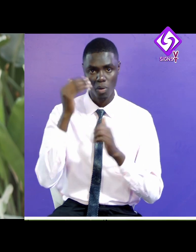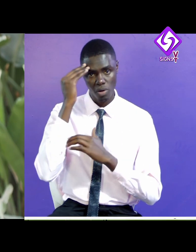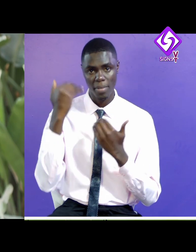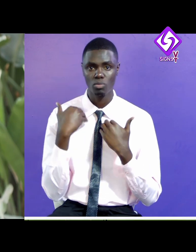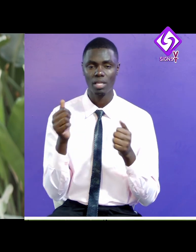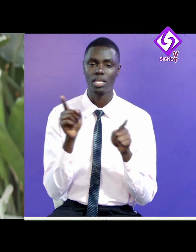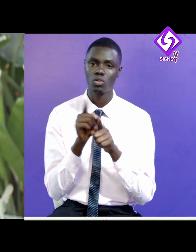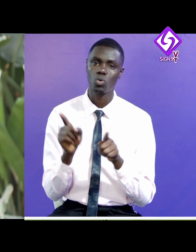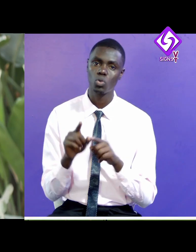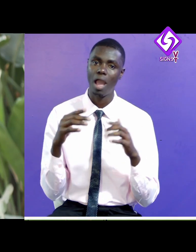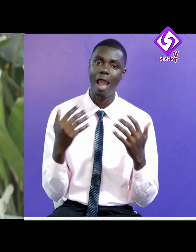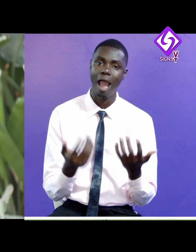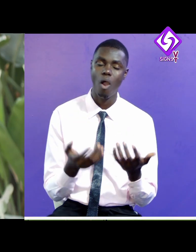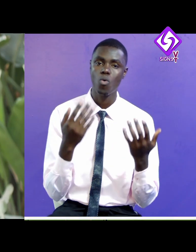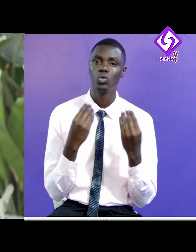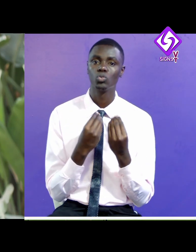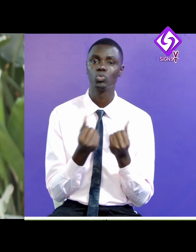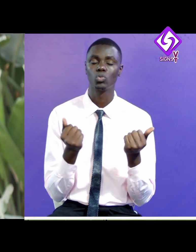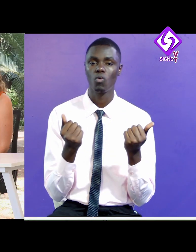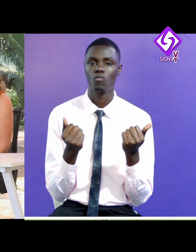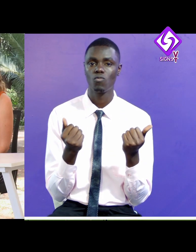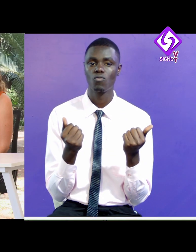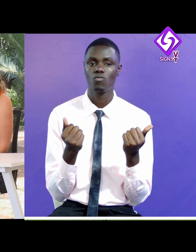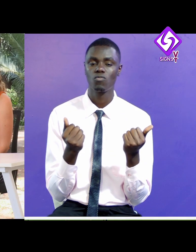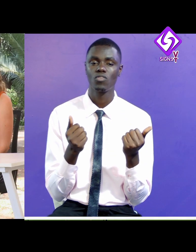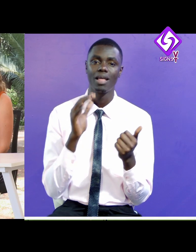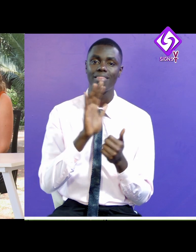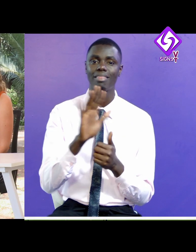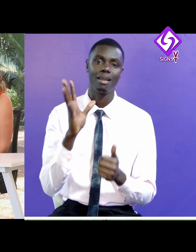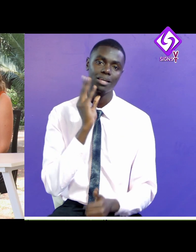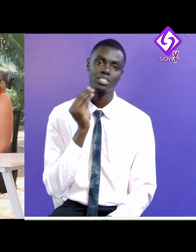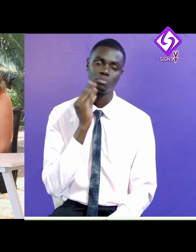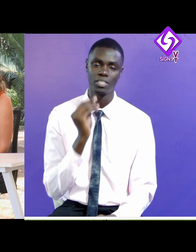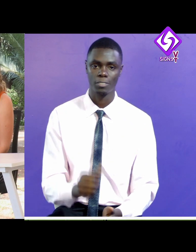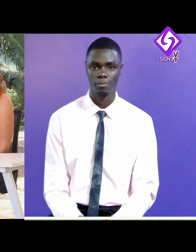also how to actually cope with what they're experiencing.